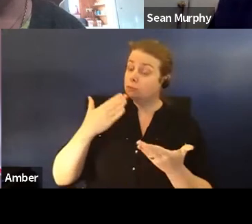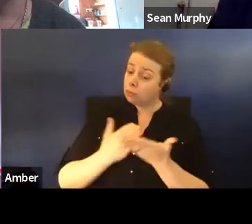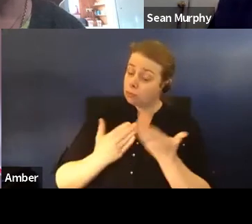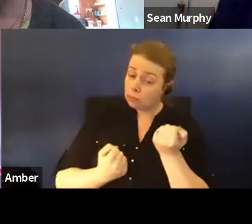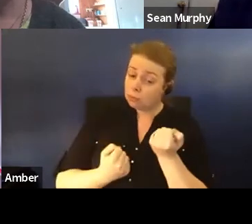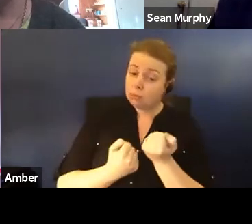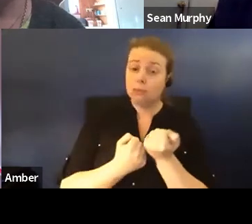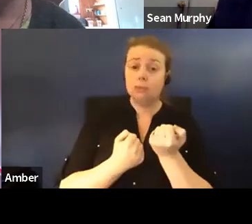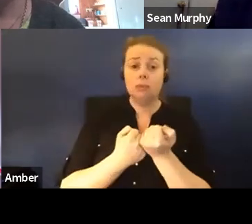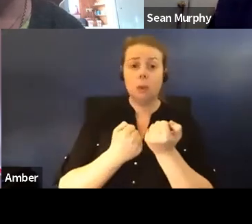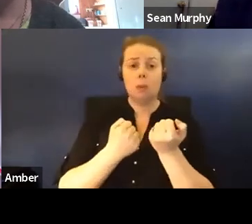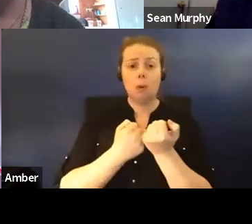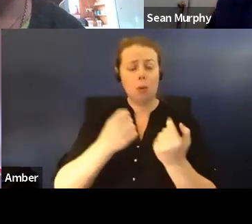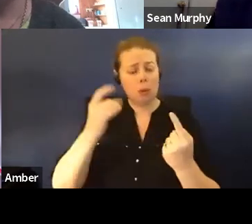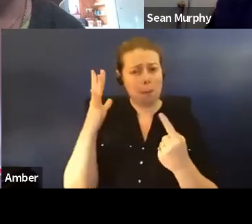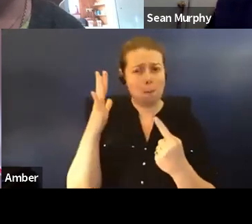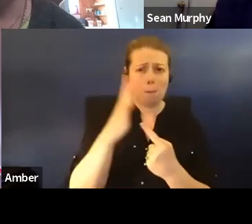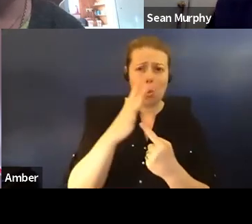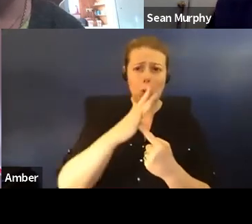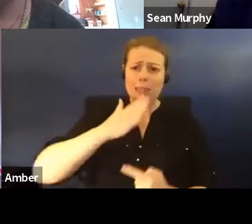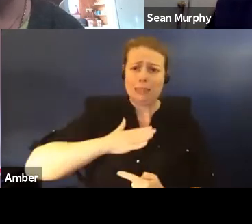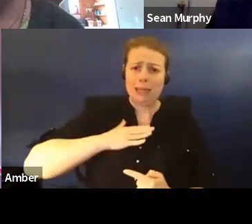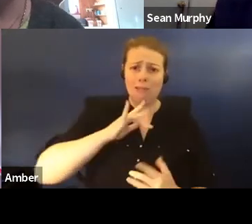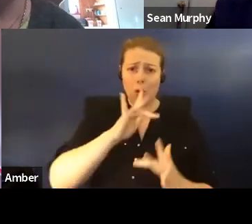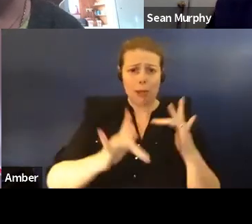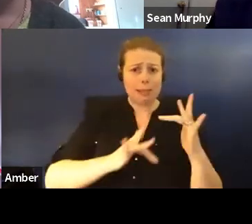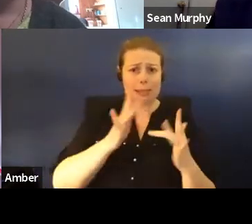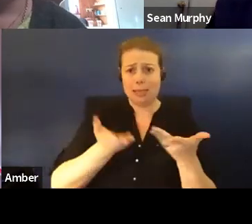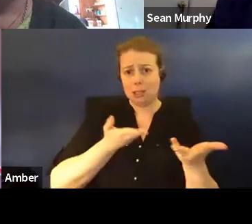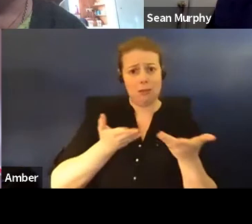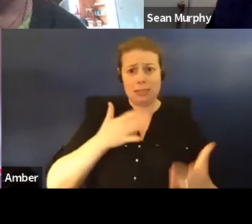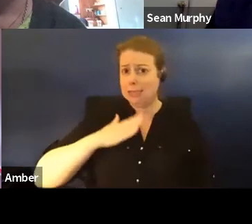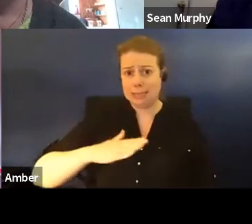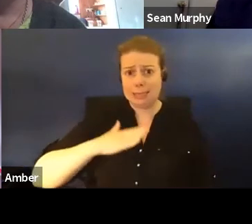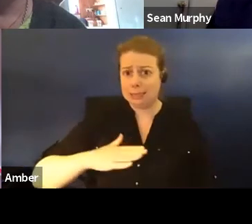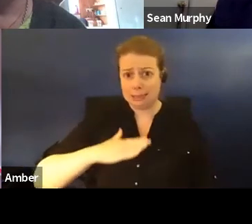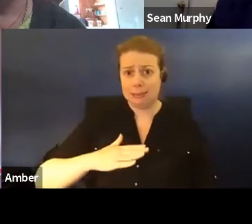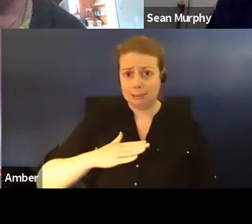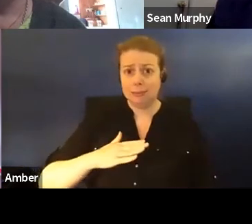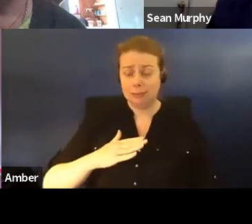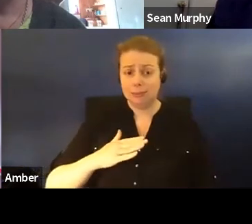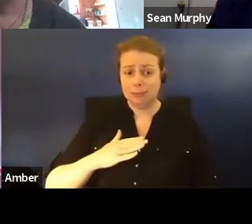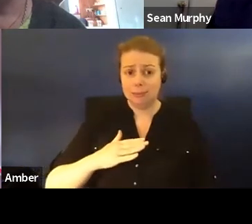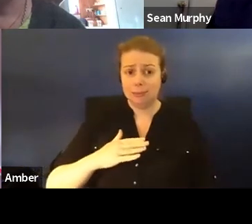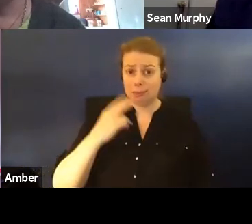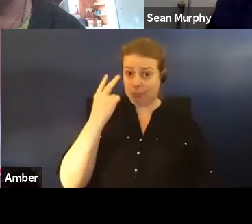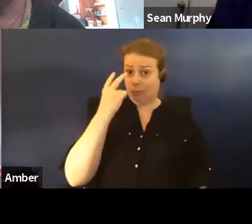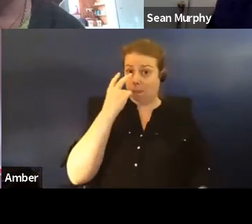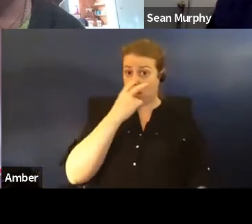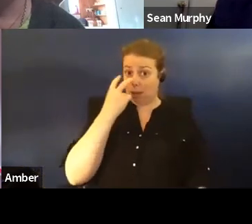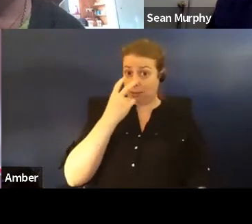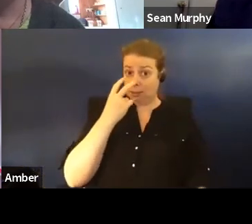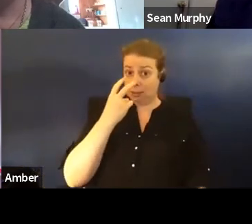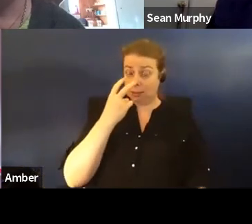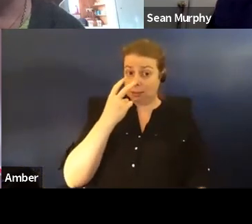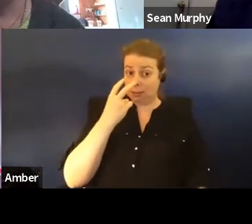the critical need for internet services. I mean, you know, blindness, for example, is very much